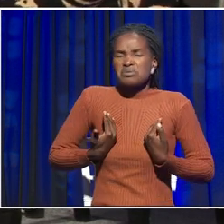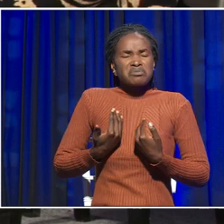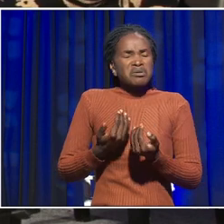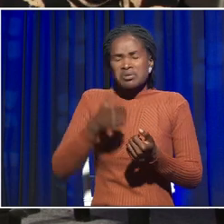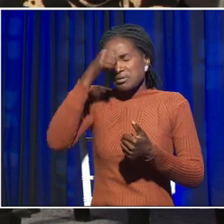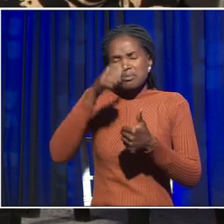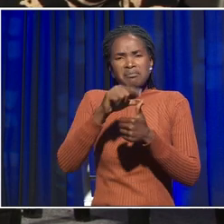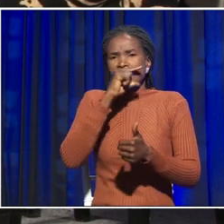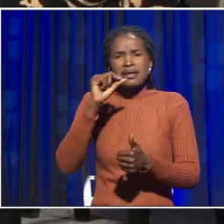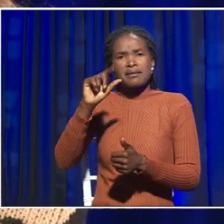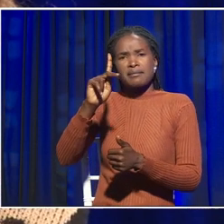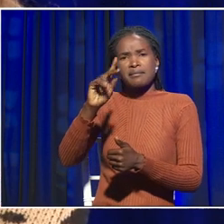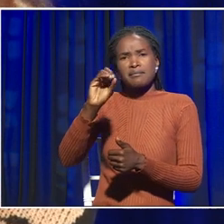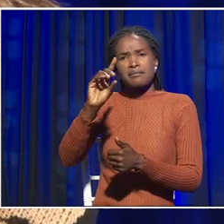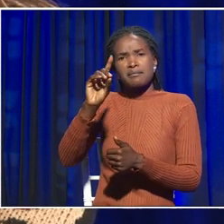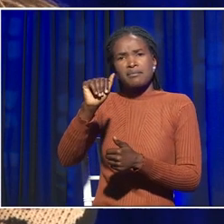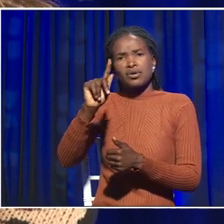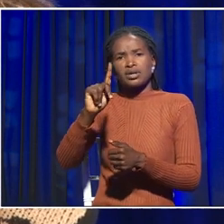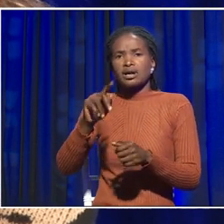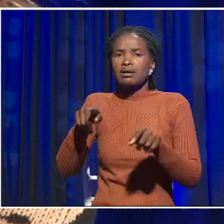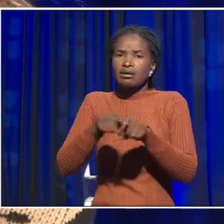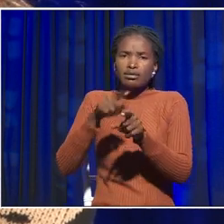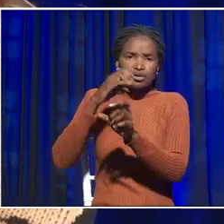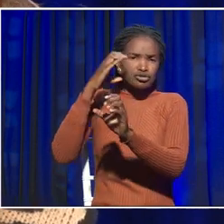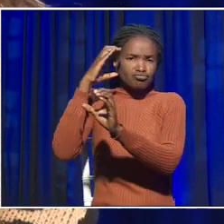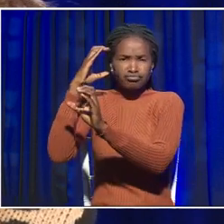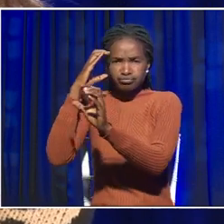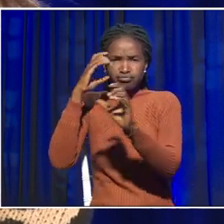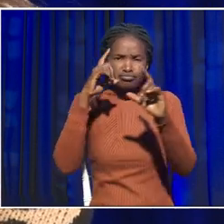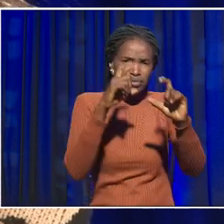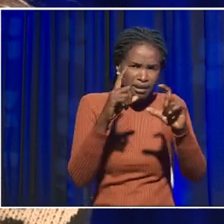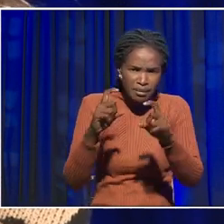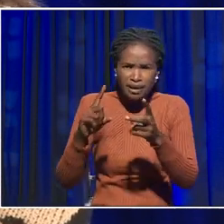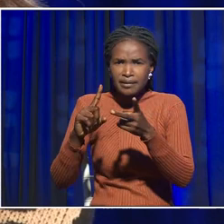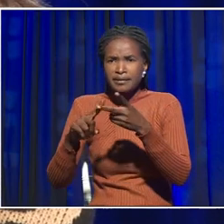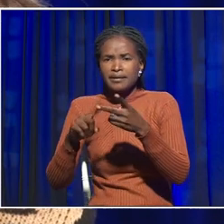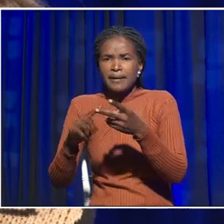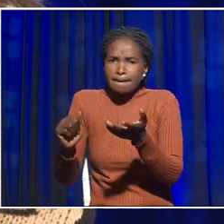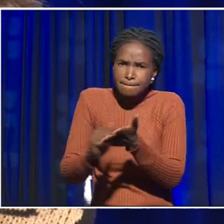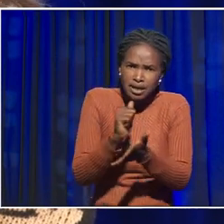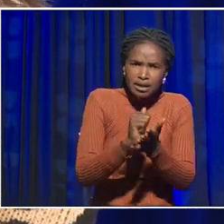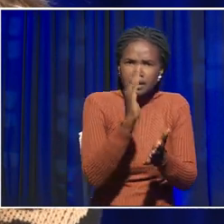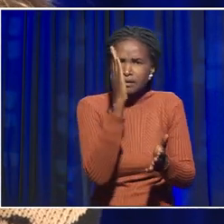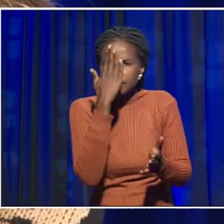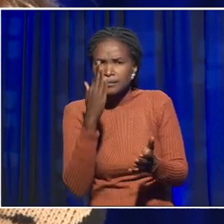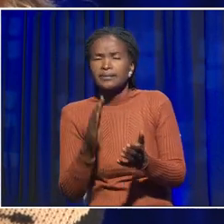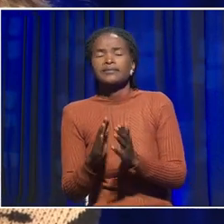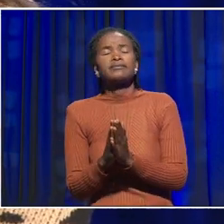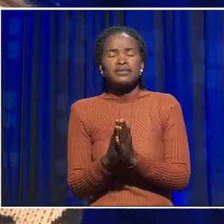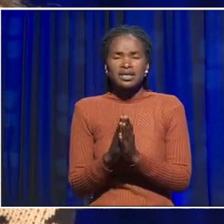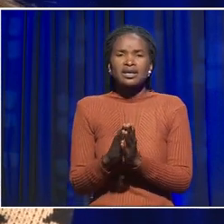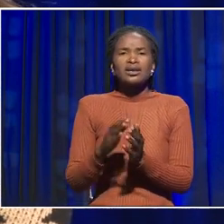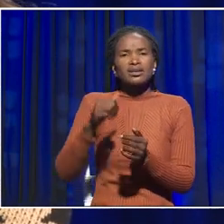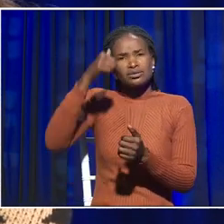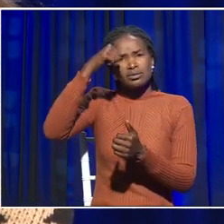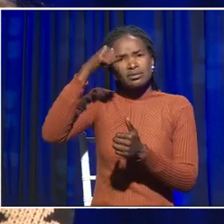remember. They do filming products. So from your cameras to your printing your pictures. Thinking about